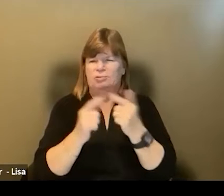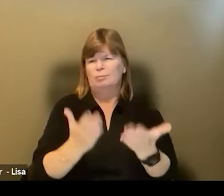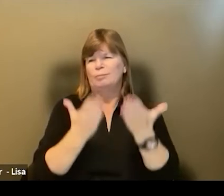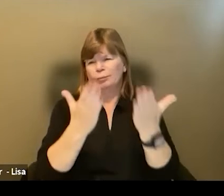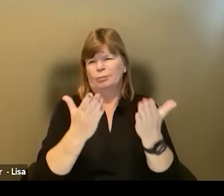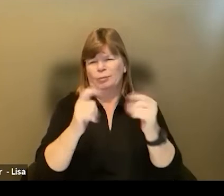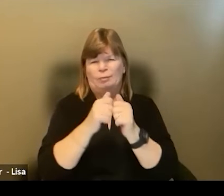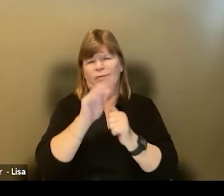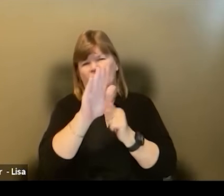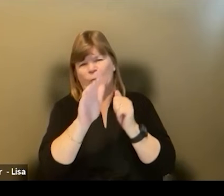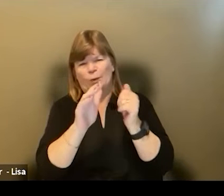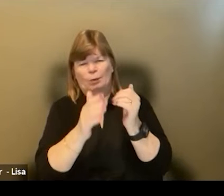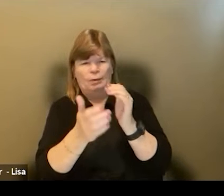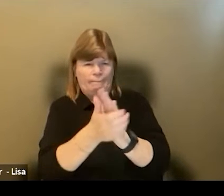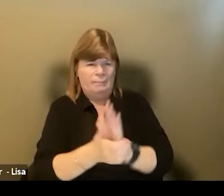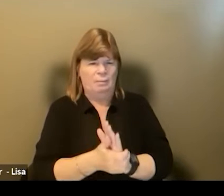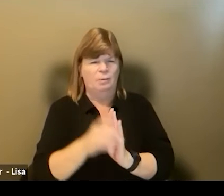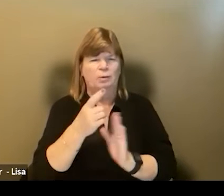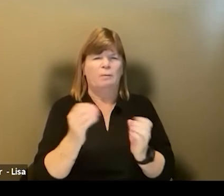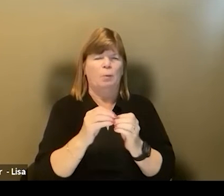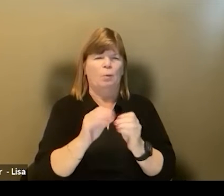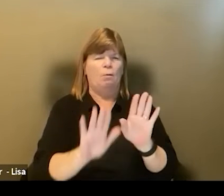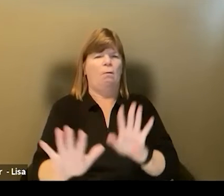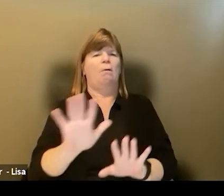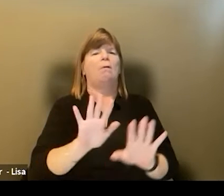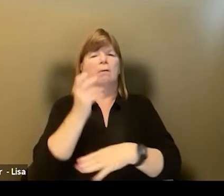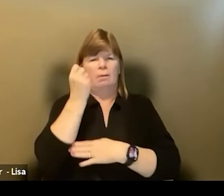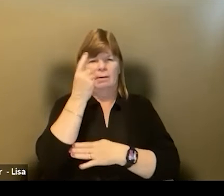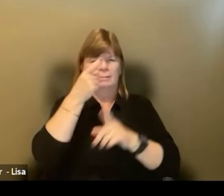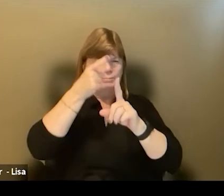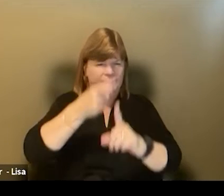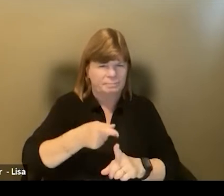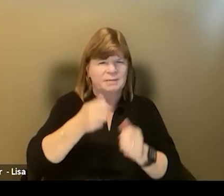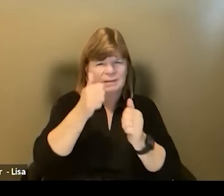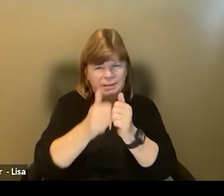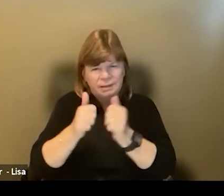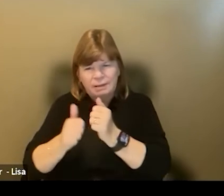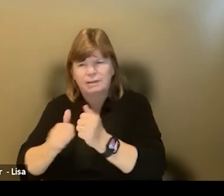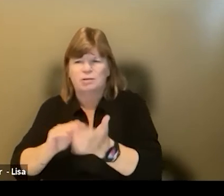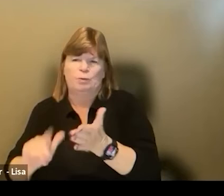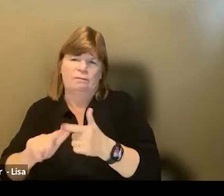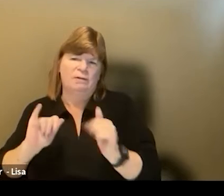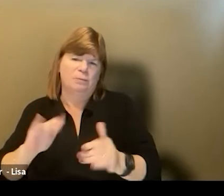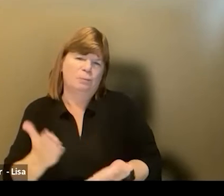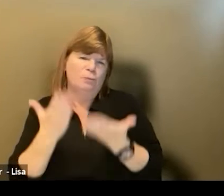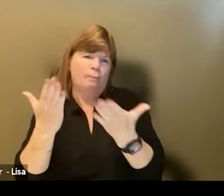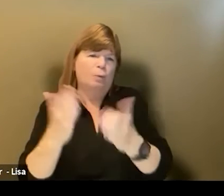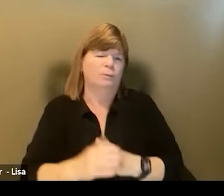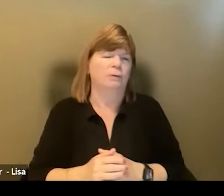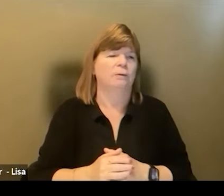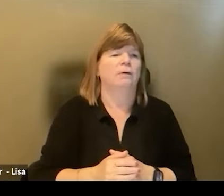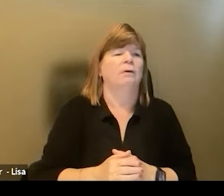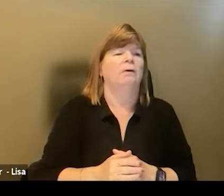in this set of amendments are, so that you have a sense of the specific elements within each waiver that we are proposing to